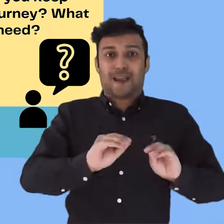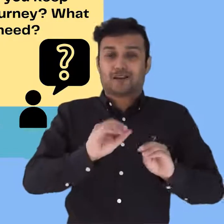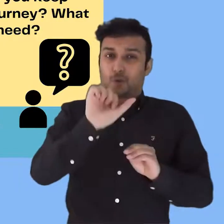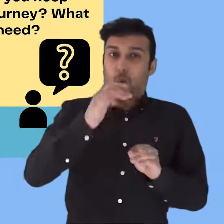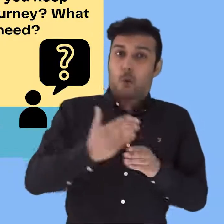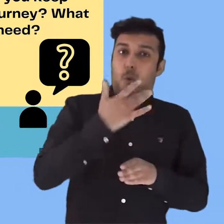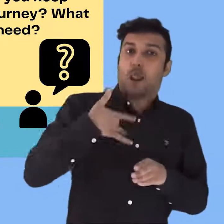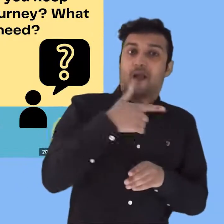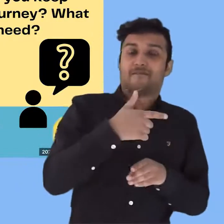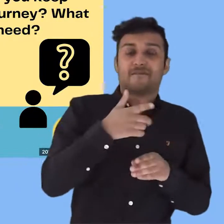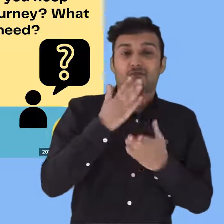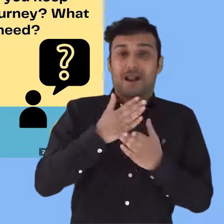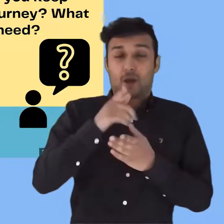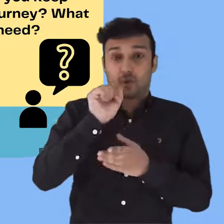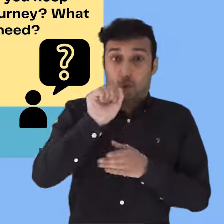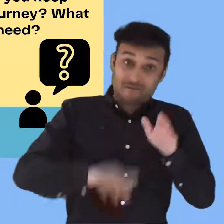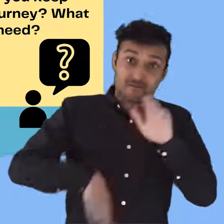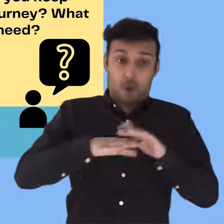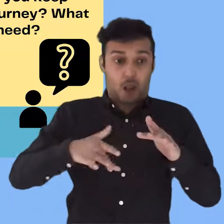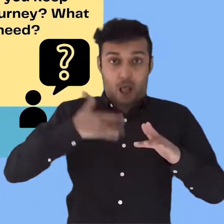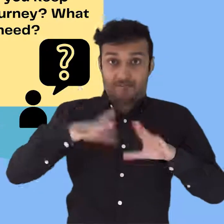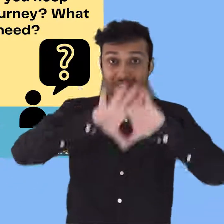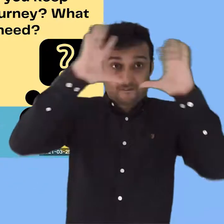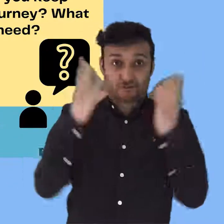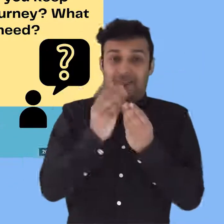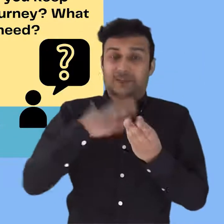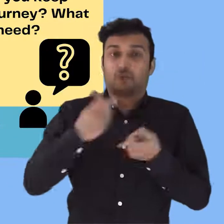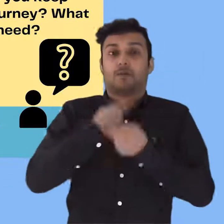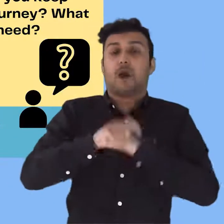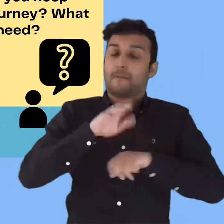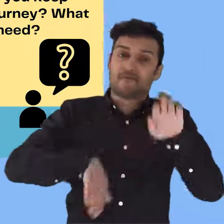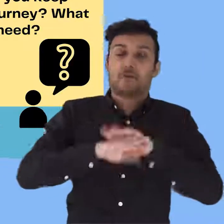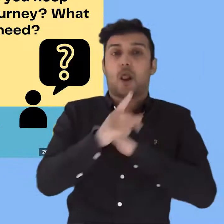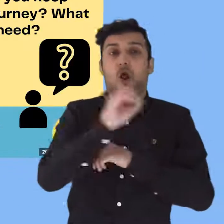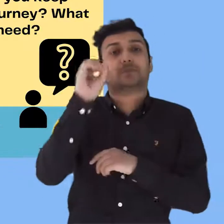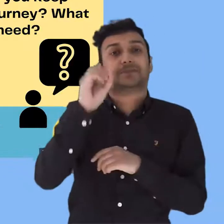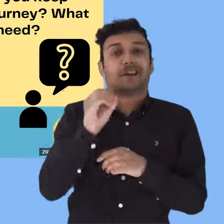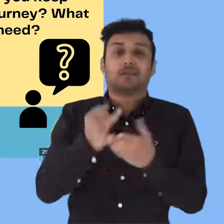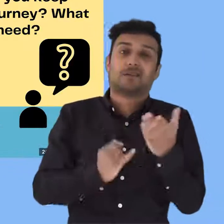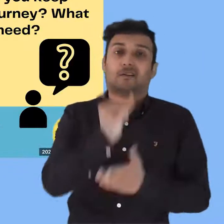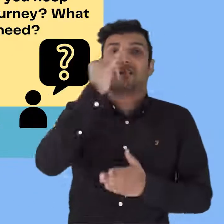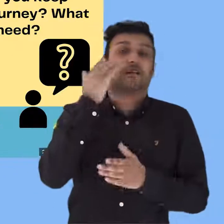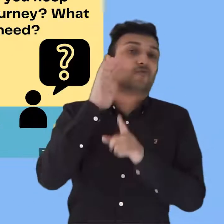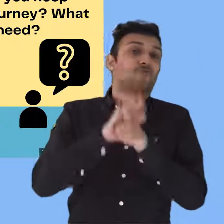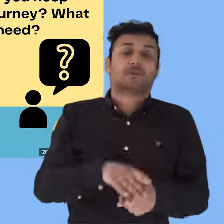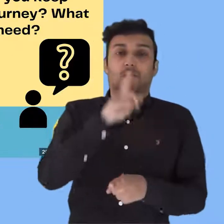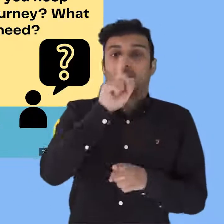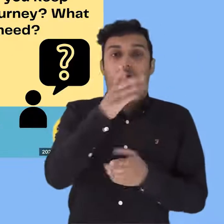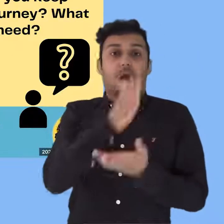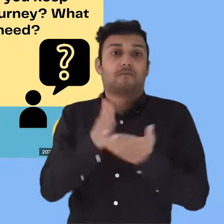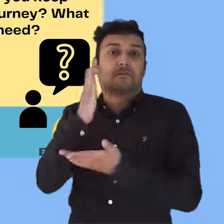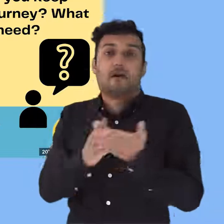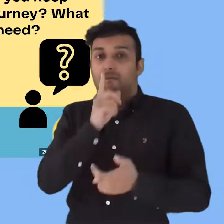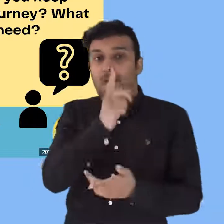hand. And there are so many resources out there for learning to become an anti-racist. So